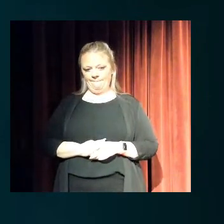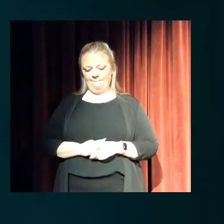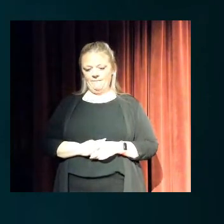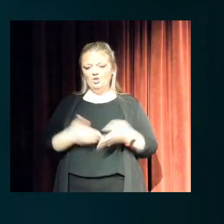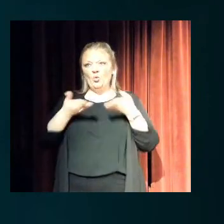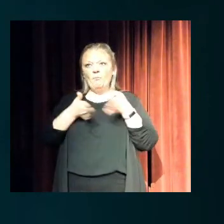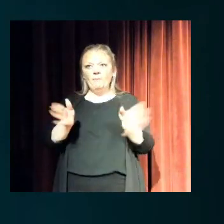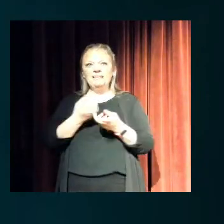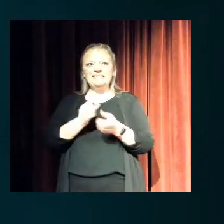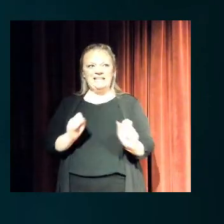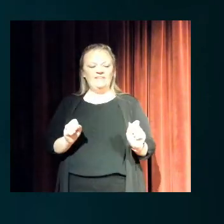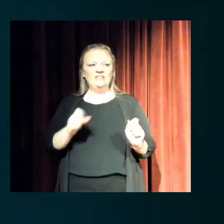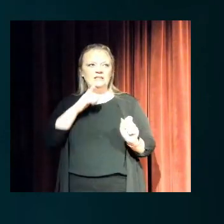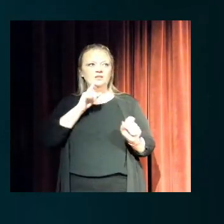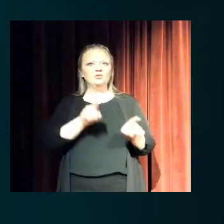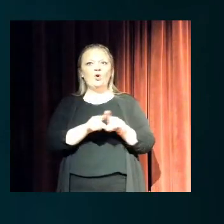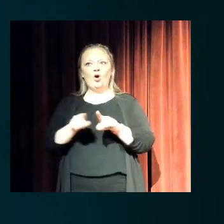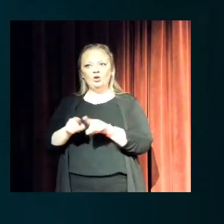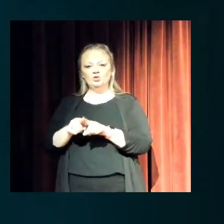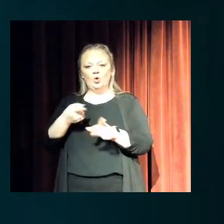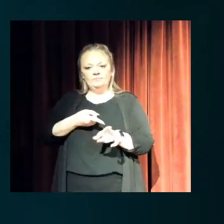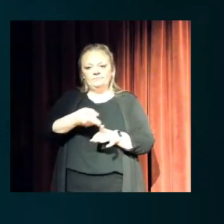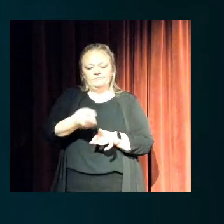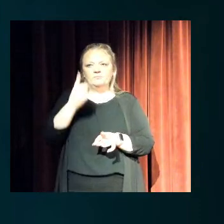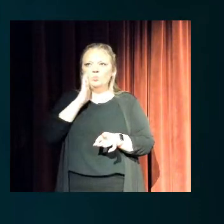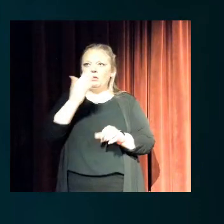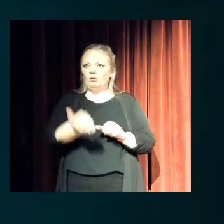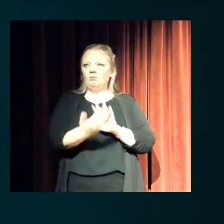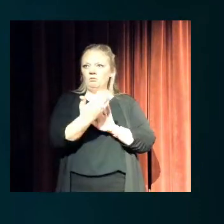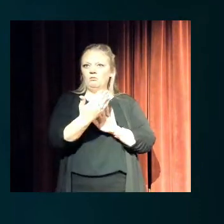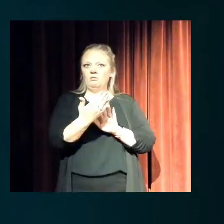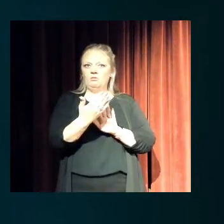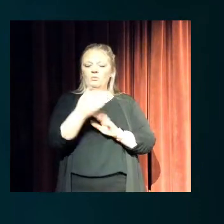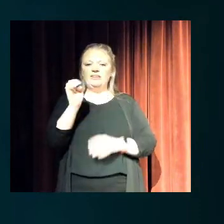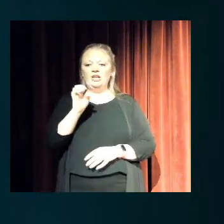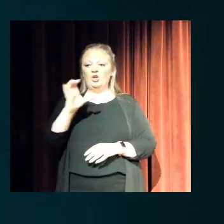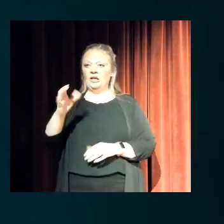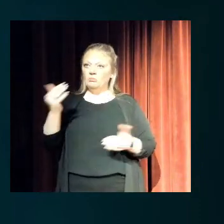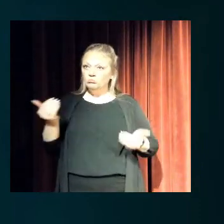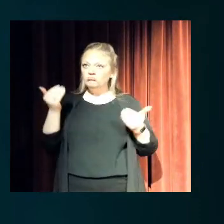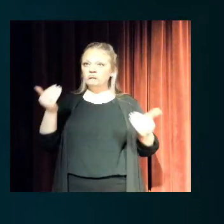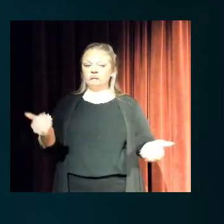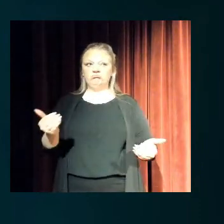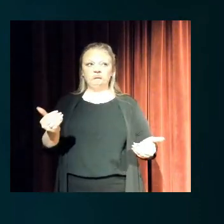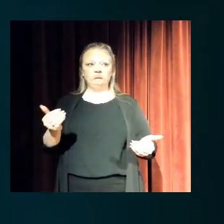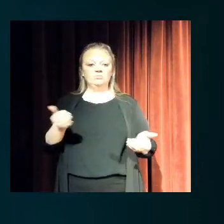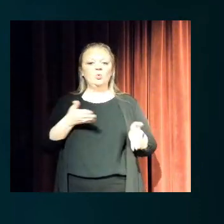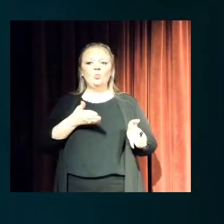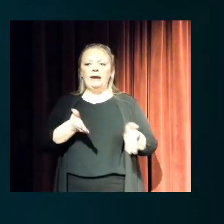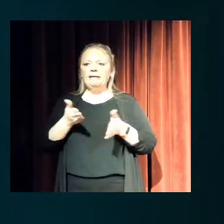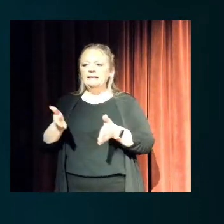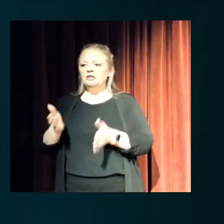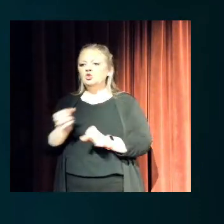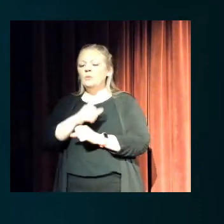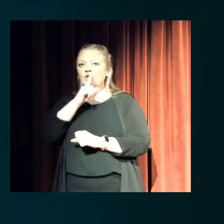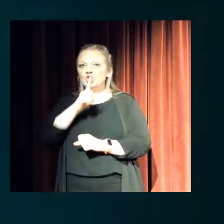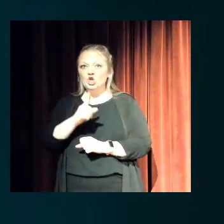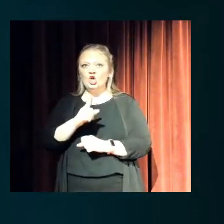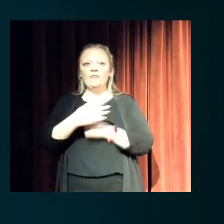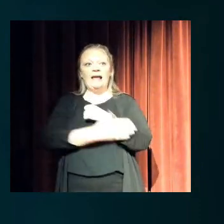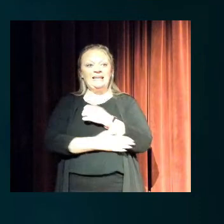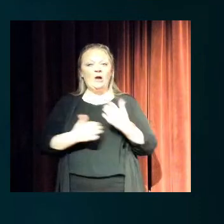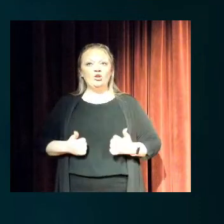Public safety is also an area we will be addressing, with Erie County moving forward on ways to ensure that county residents